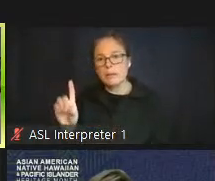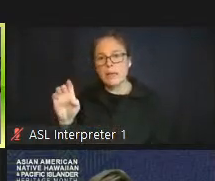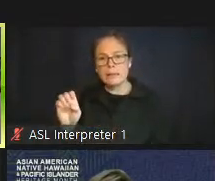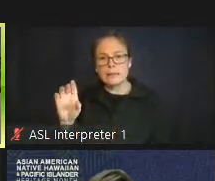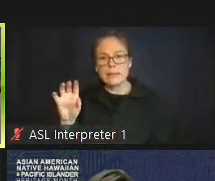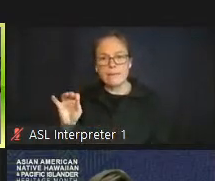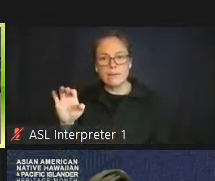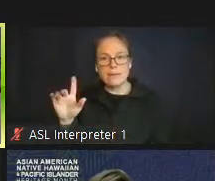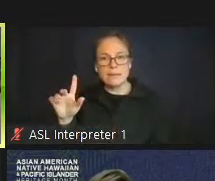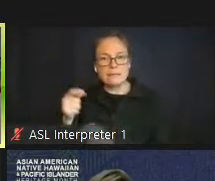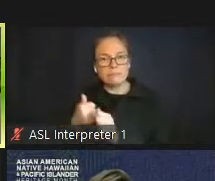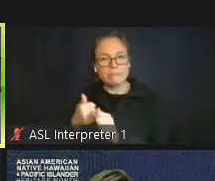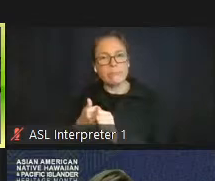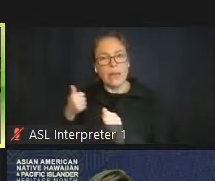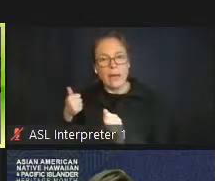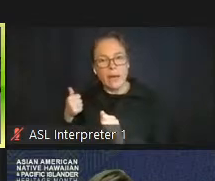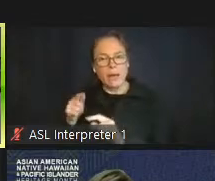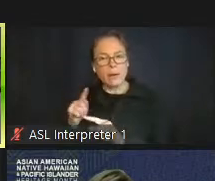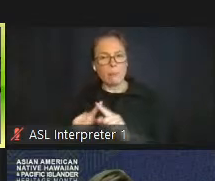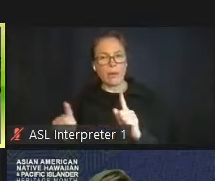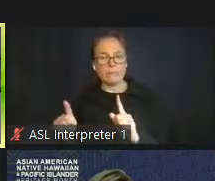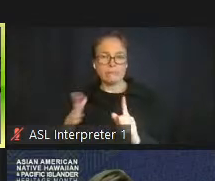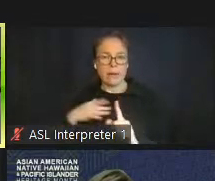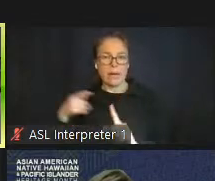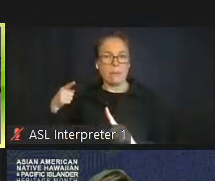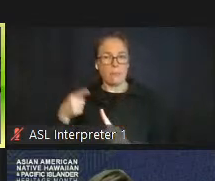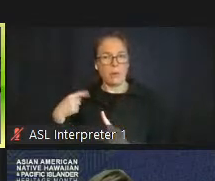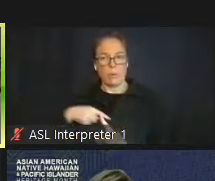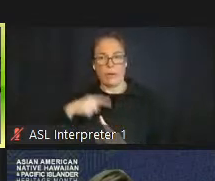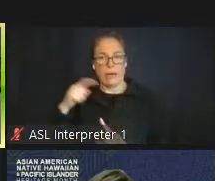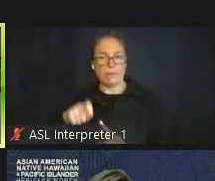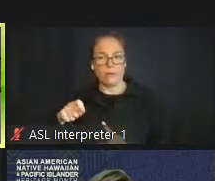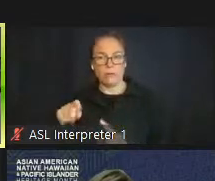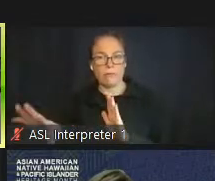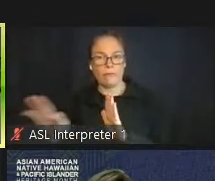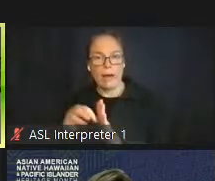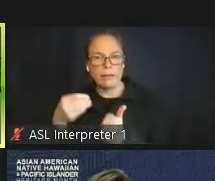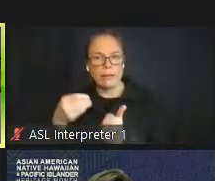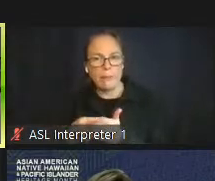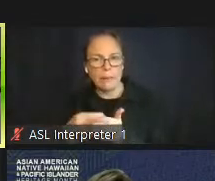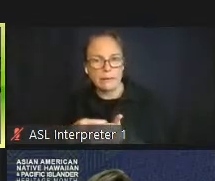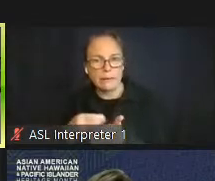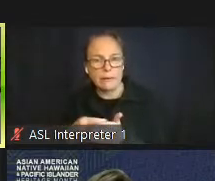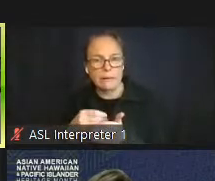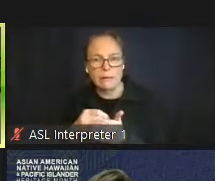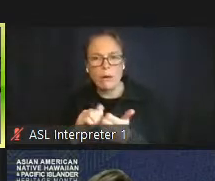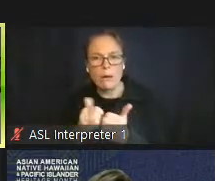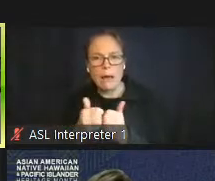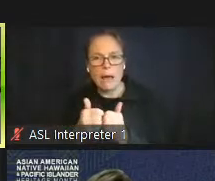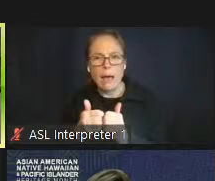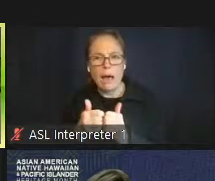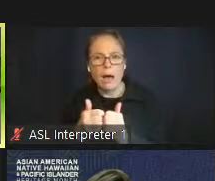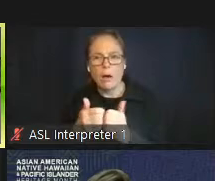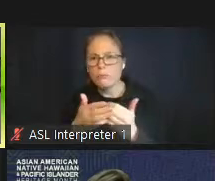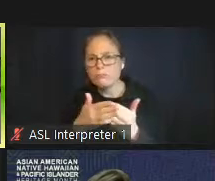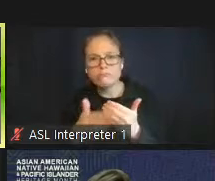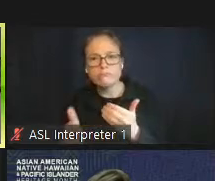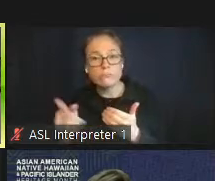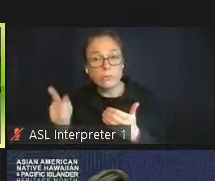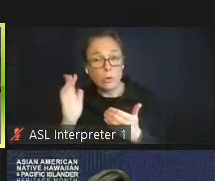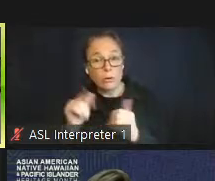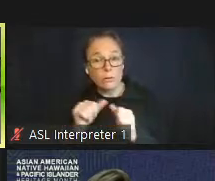certainly gets the point across that we're going to have to come up with dollars. So tell me how this is going to work in the future. Are you going to continue